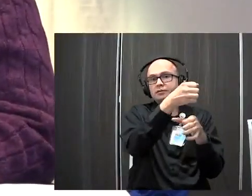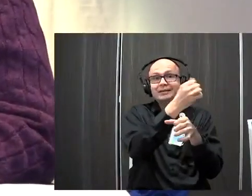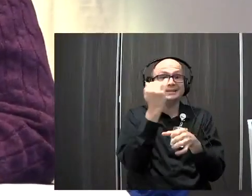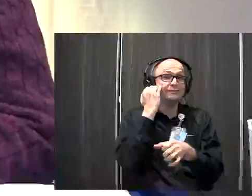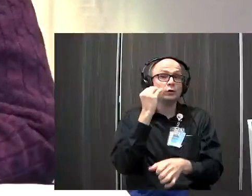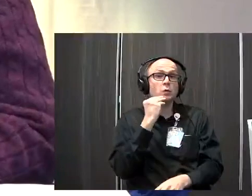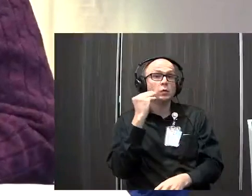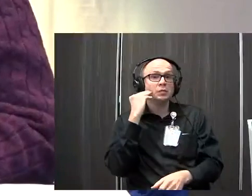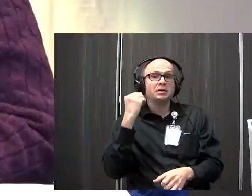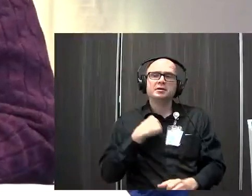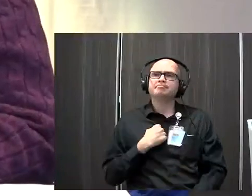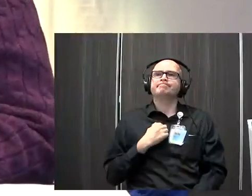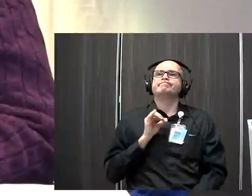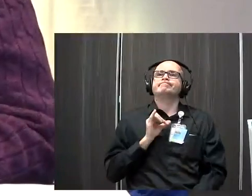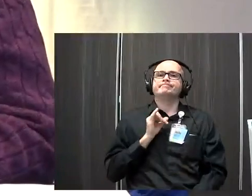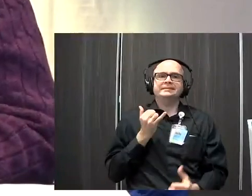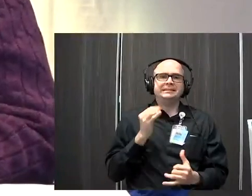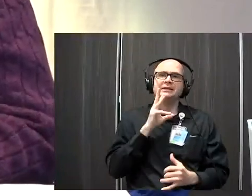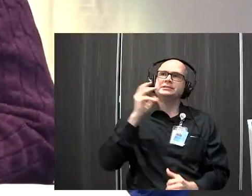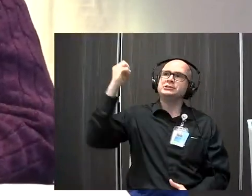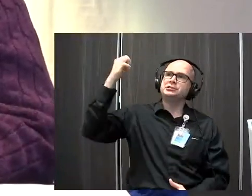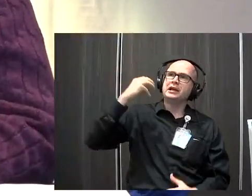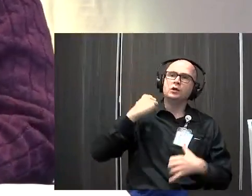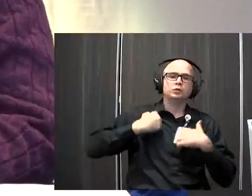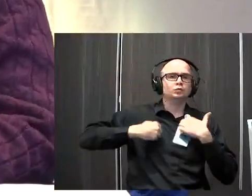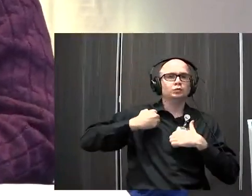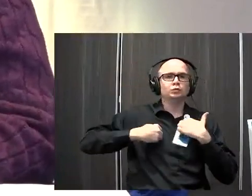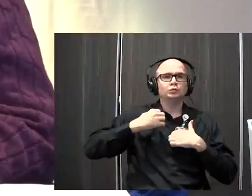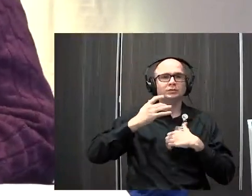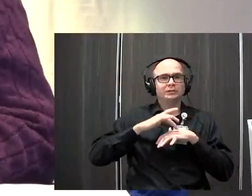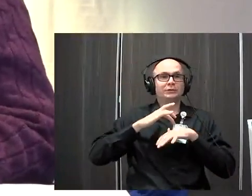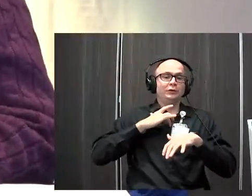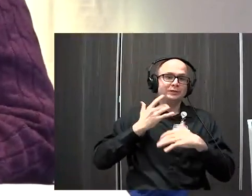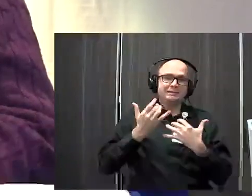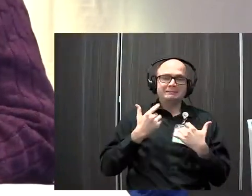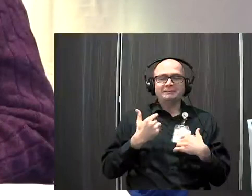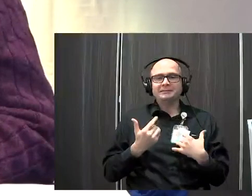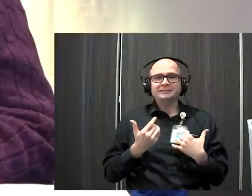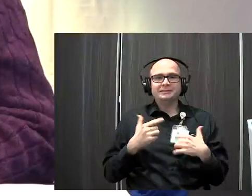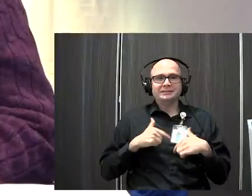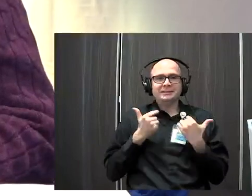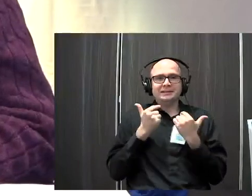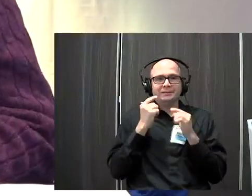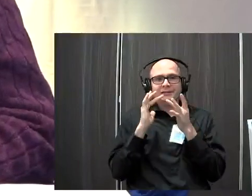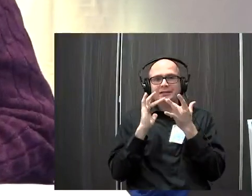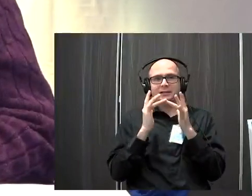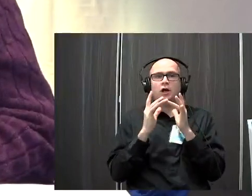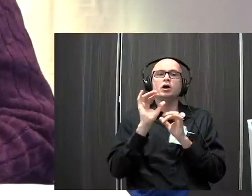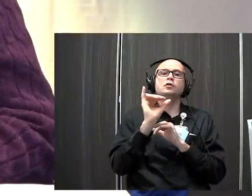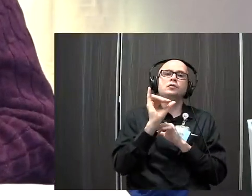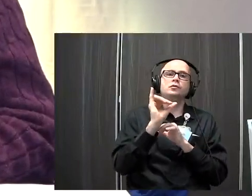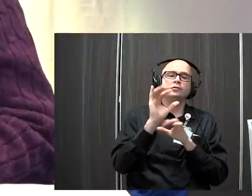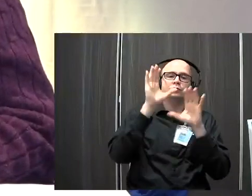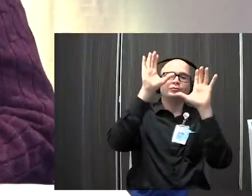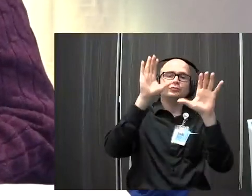home, I'd have probably went, well, maybe this is my time I can shower, but I had to do it earlier. So living in this virtual world, oh, here we go, great.